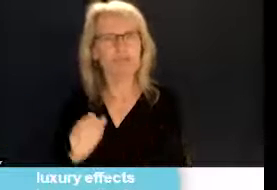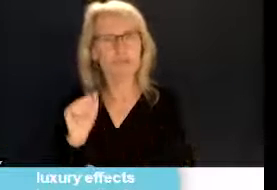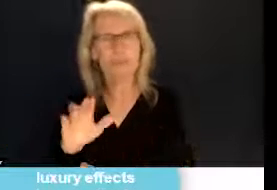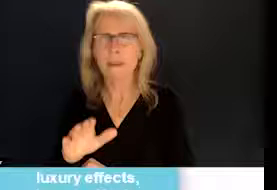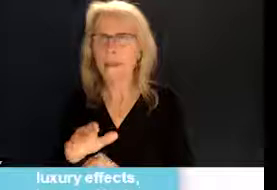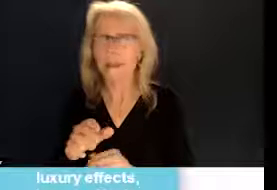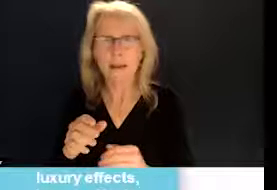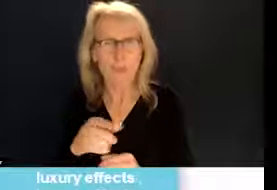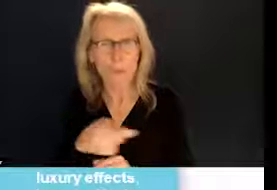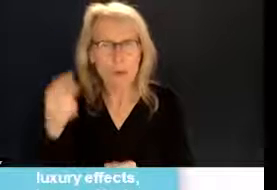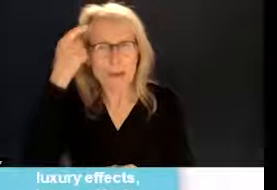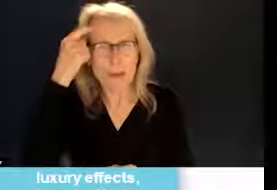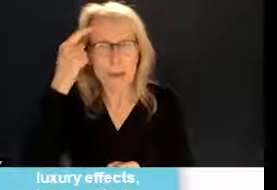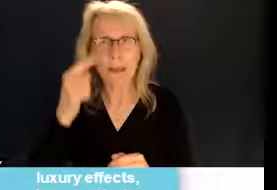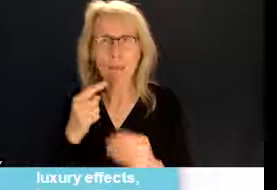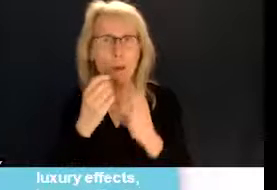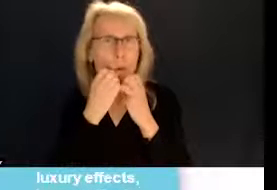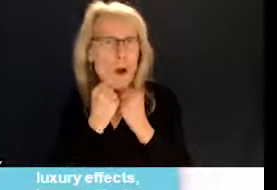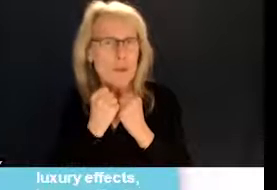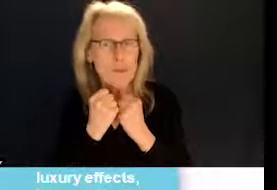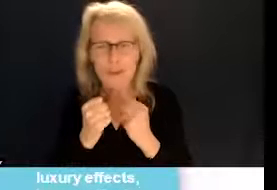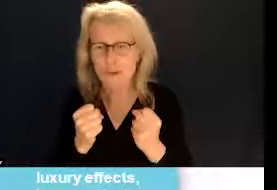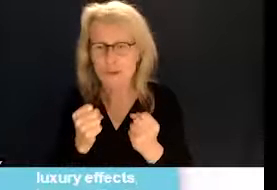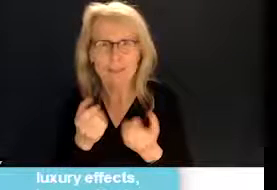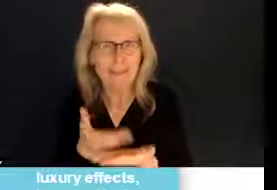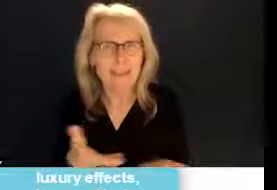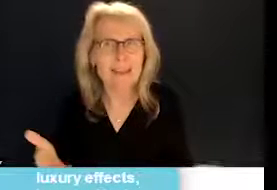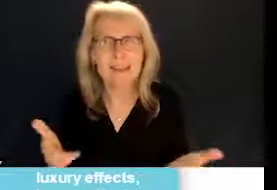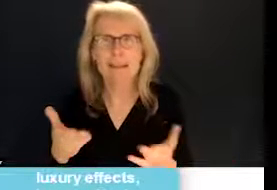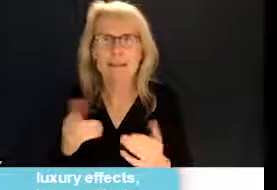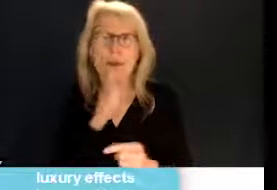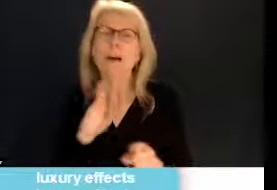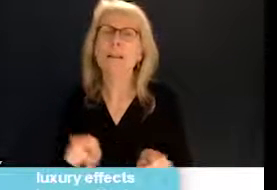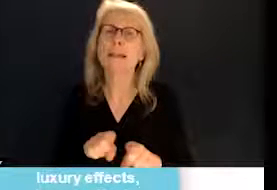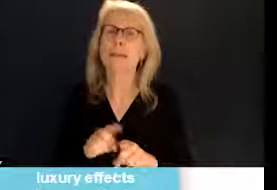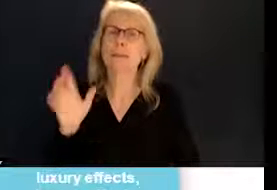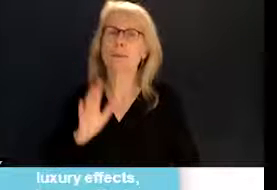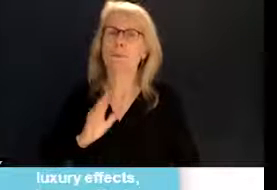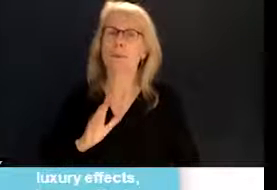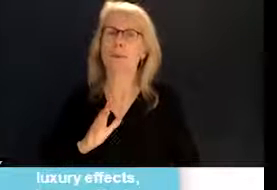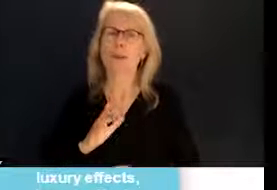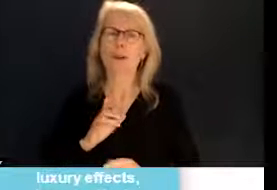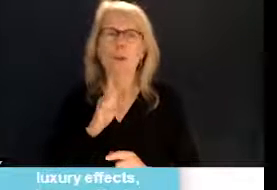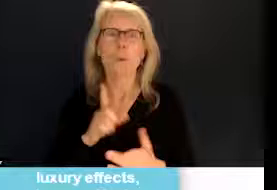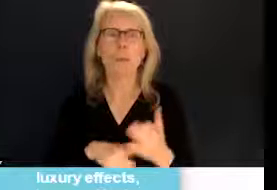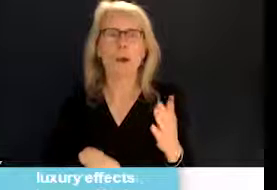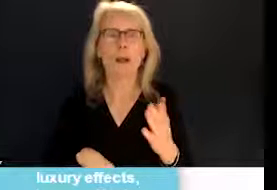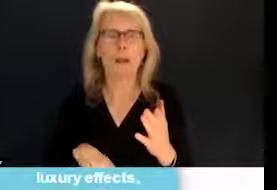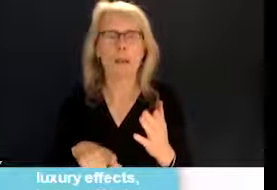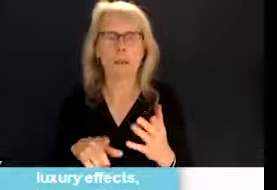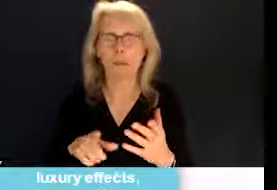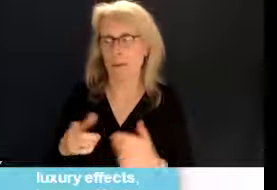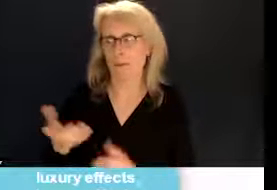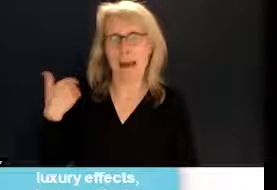think about conservation, not just as it has been in the past, but what it can be, cities of futures